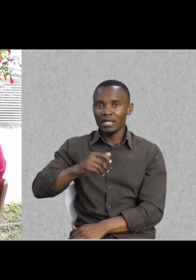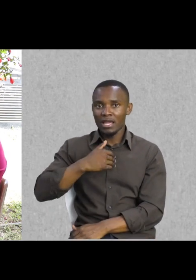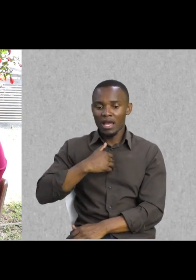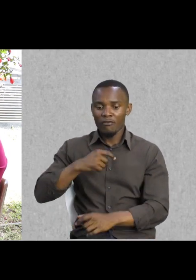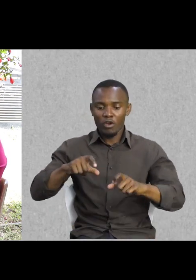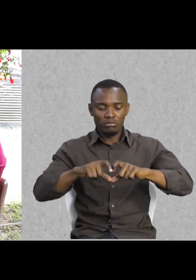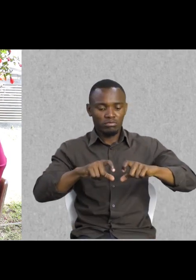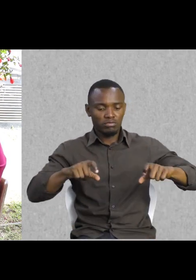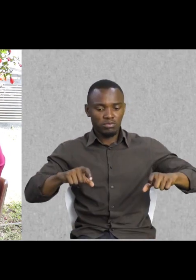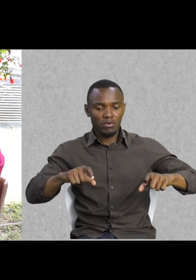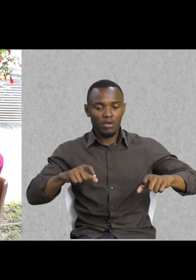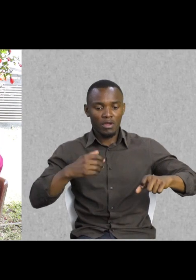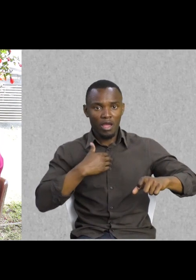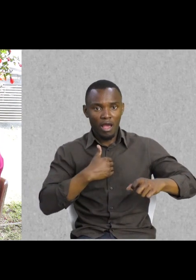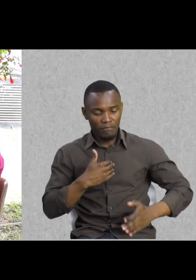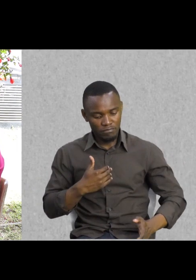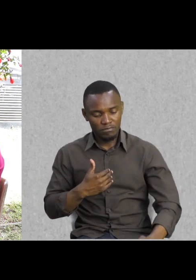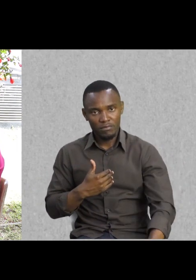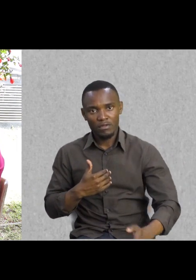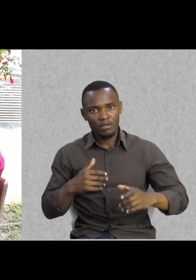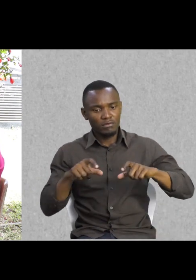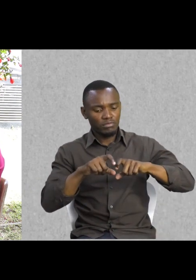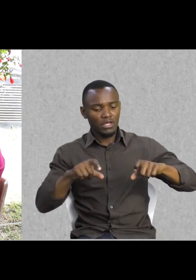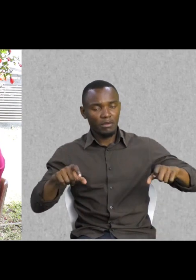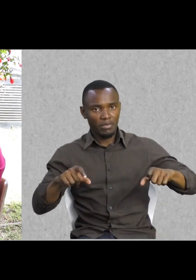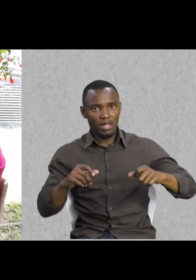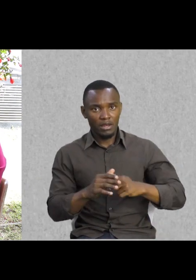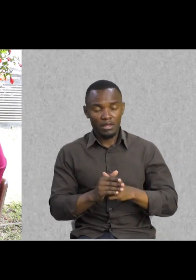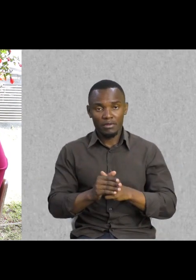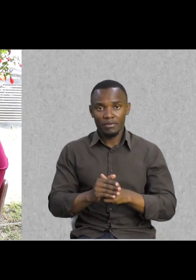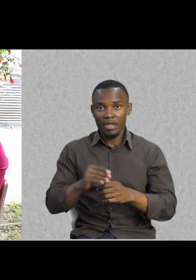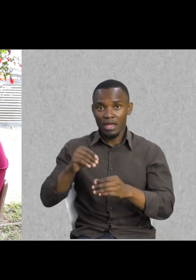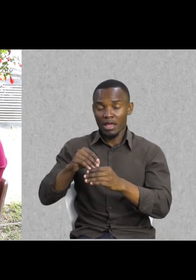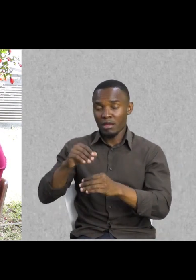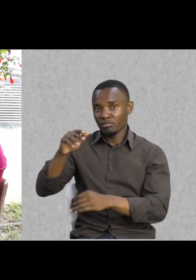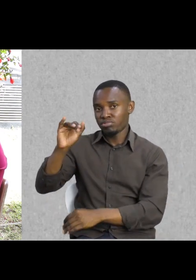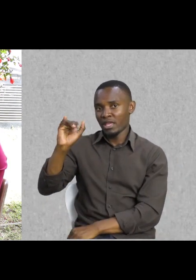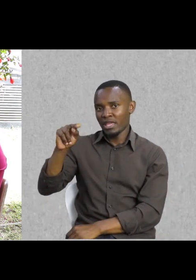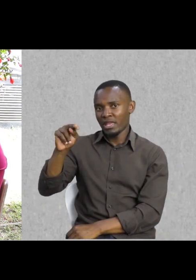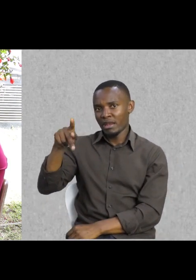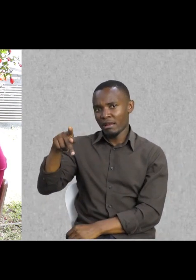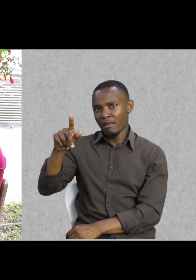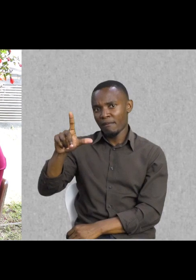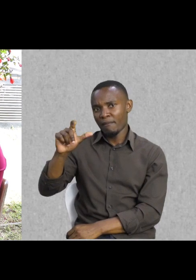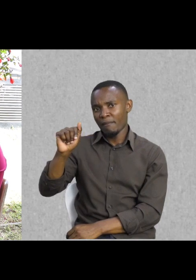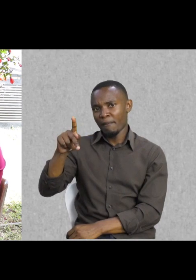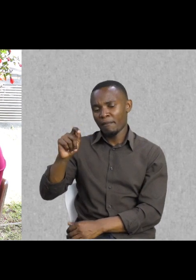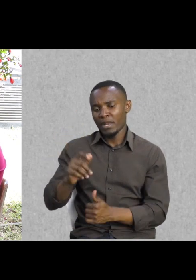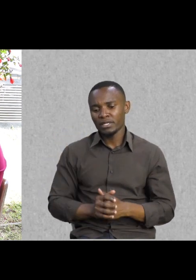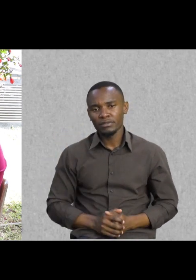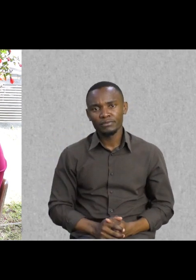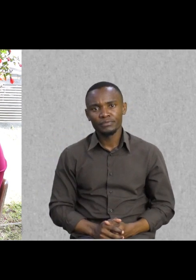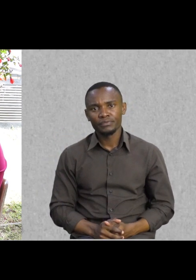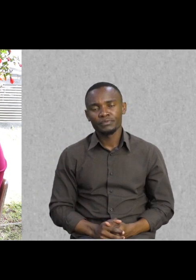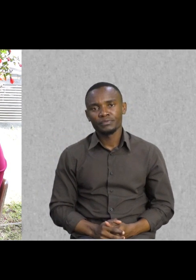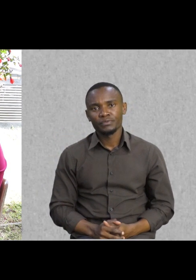from here till down, I have what do you call it? It's an implant. Yes, it's a metal. When was it? When